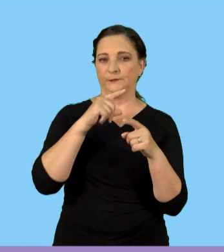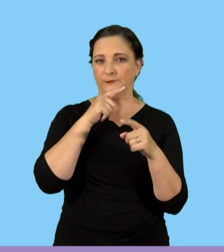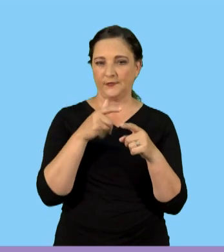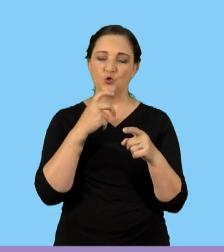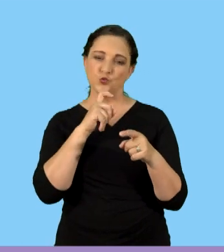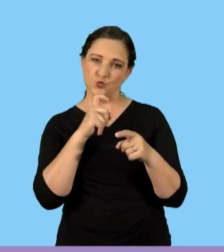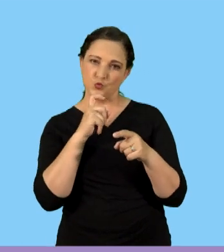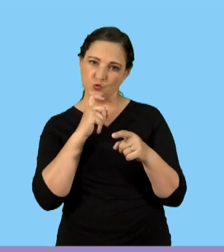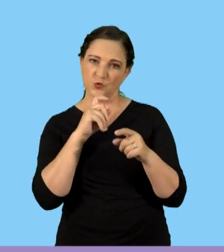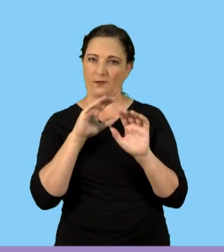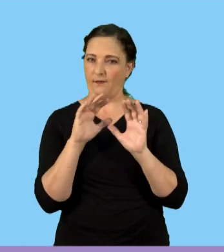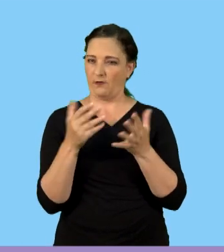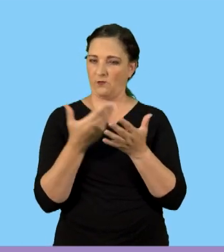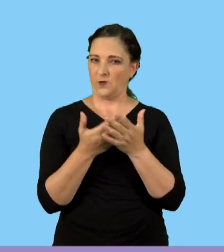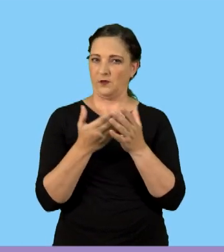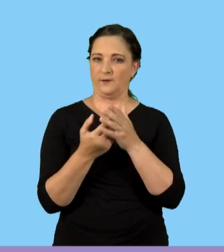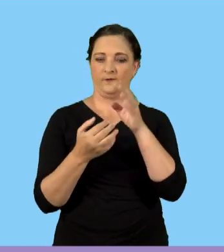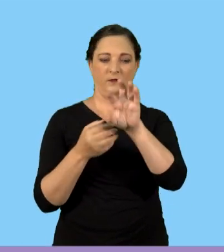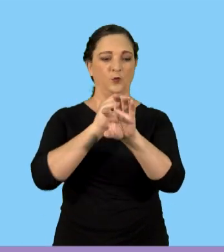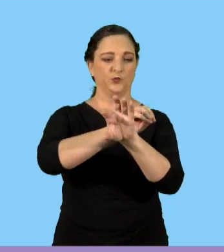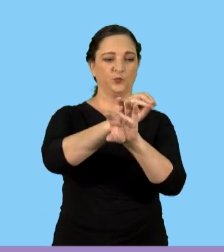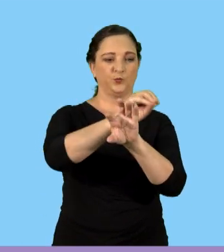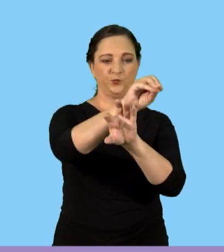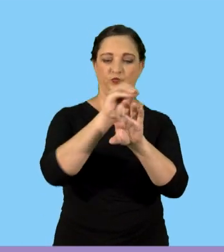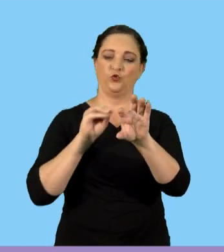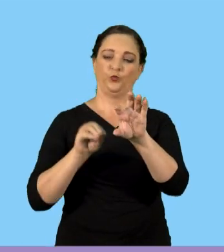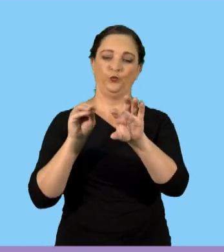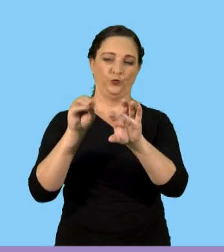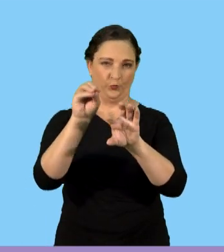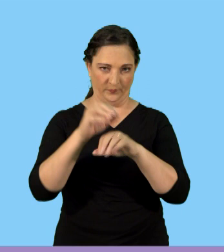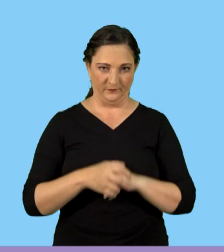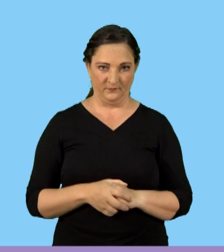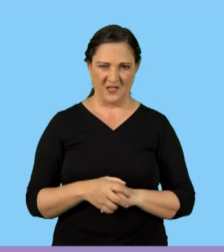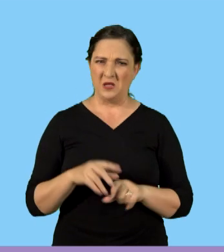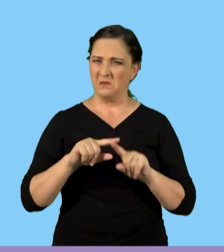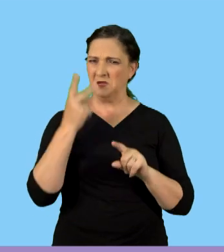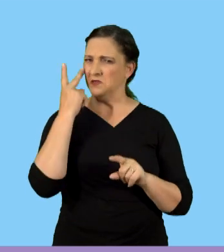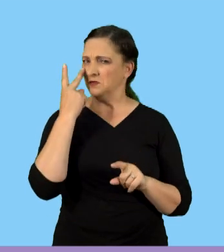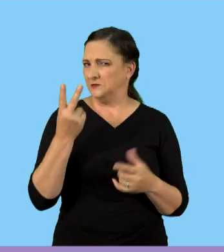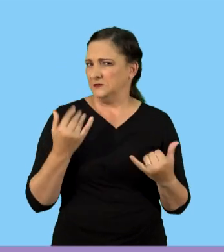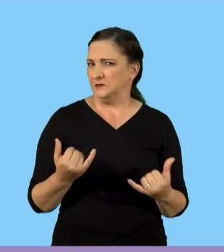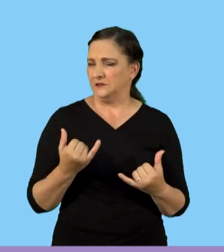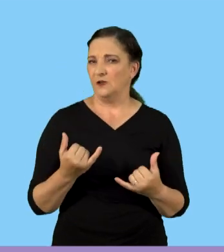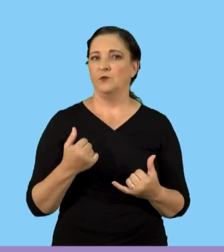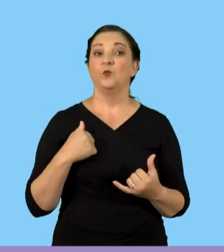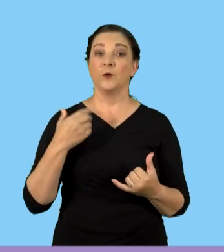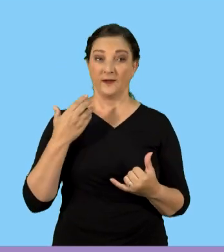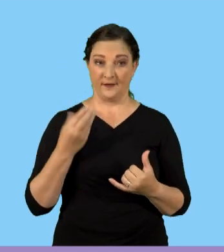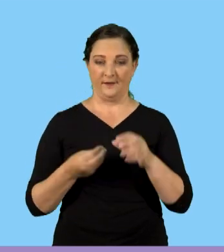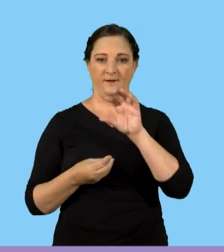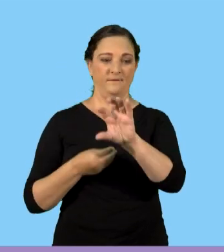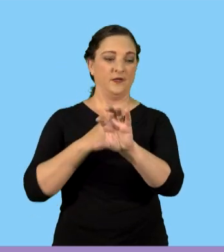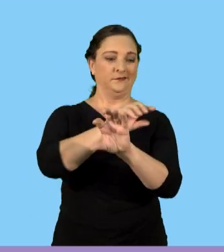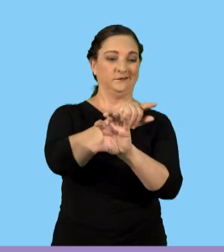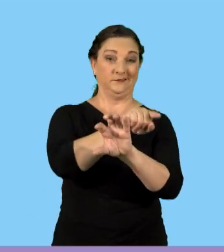that we can fill out our flow diagram. As we can see in the flow diagram, we have the input values and